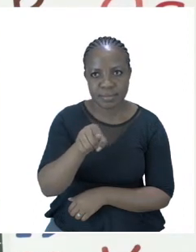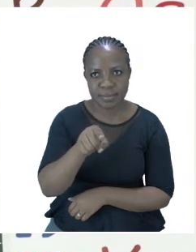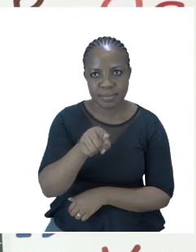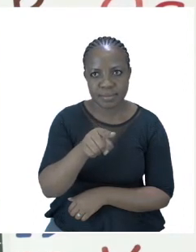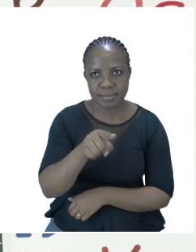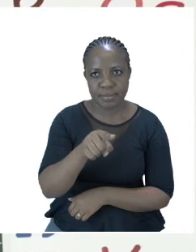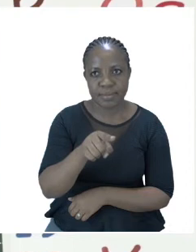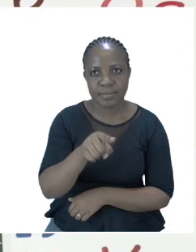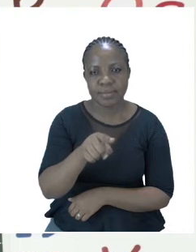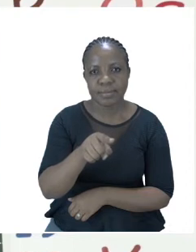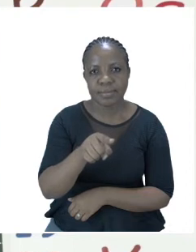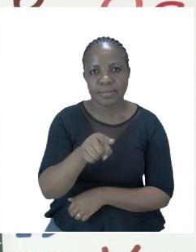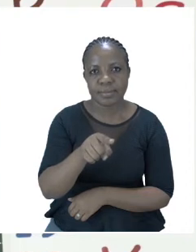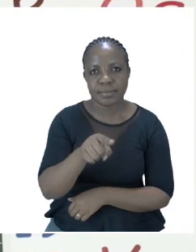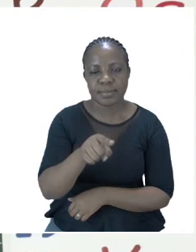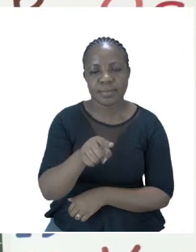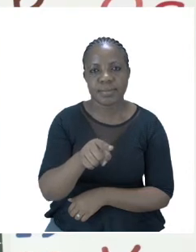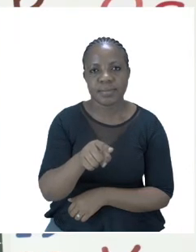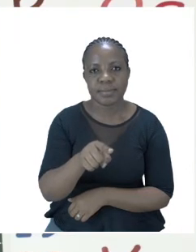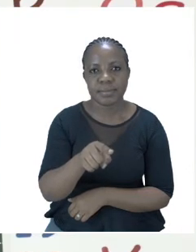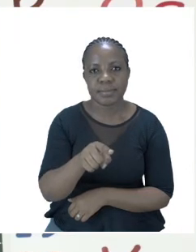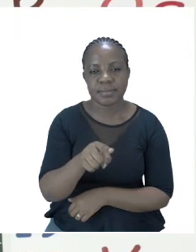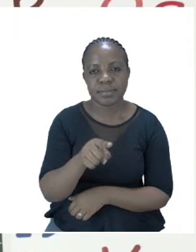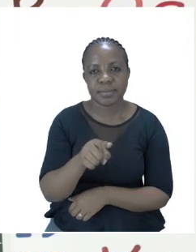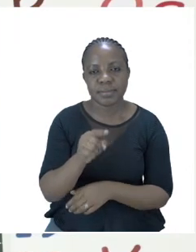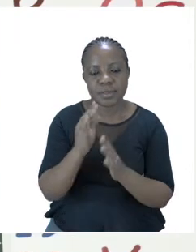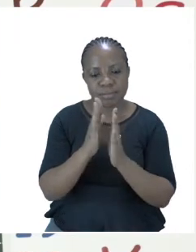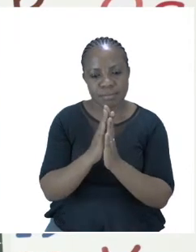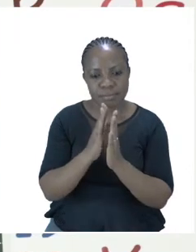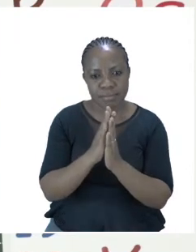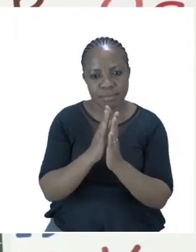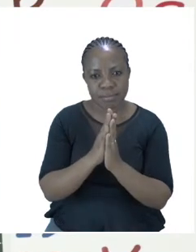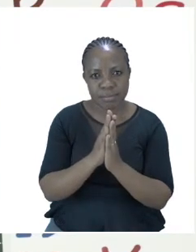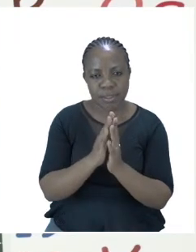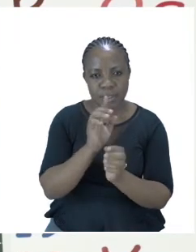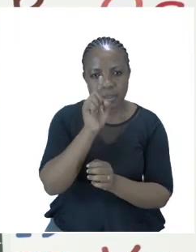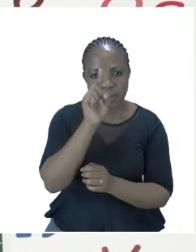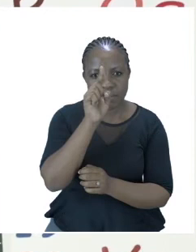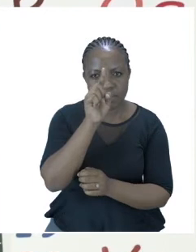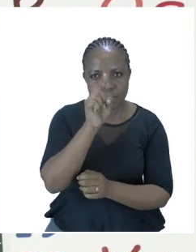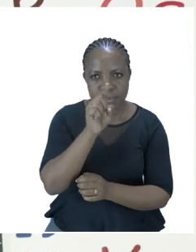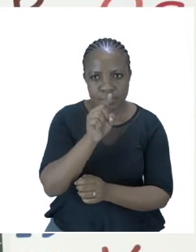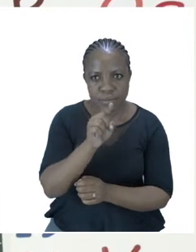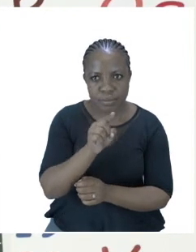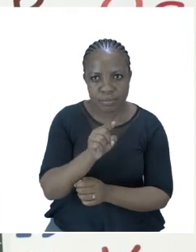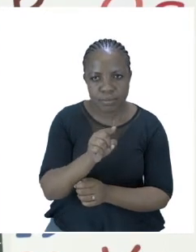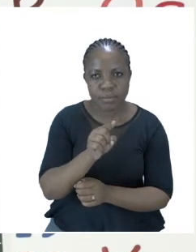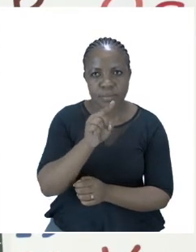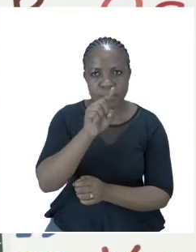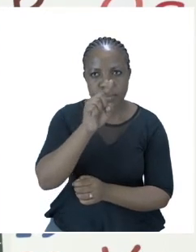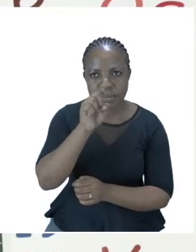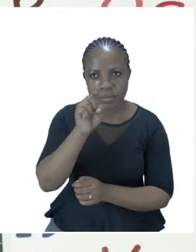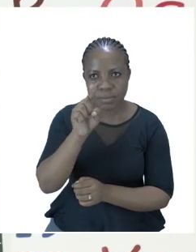round. There you go. Please trace clearly. Make sure that the red dotted line